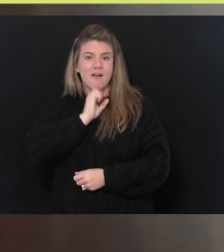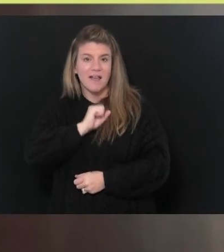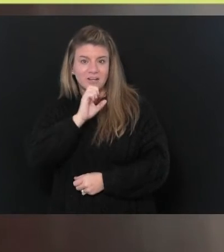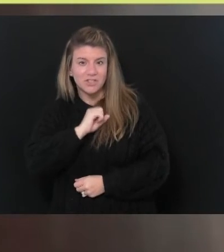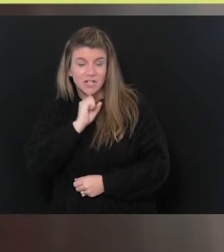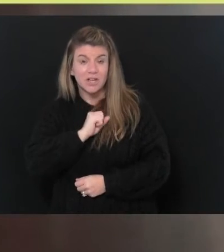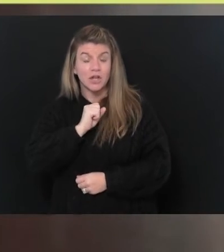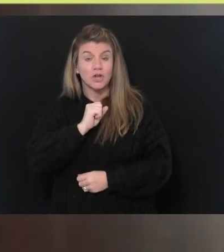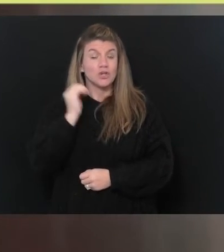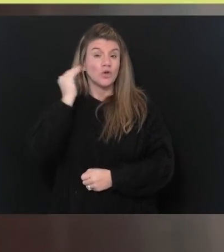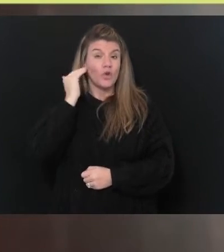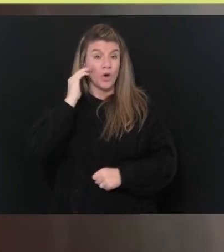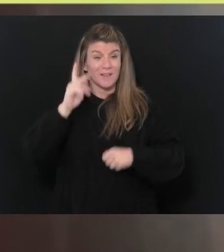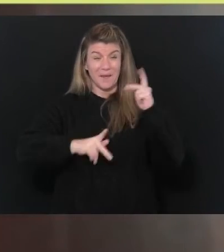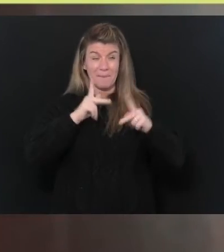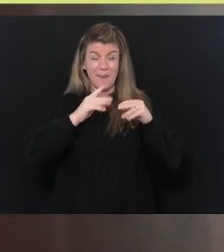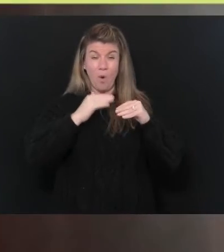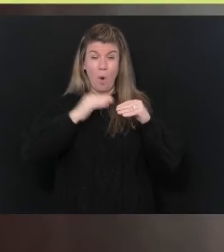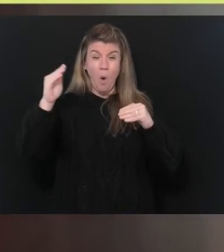over 70 years old make up